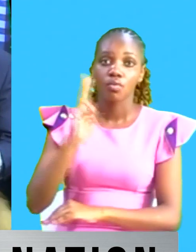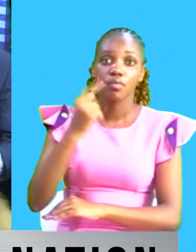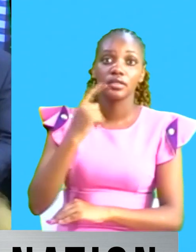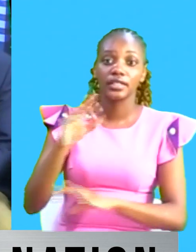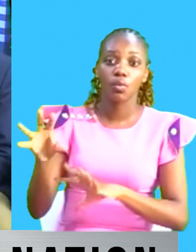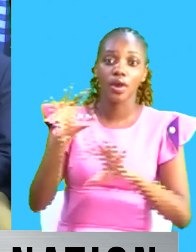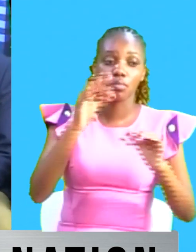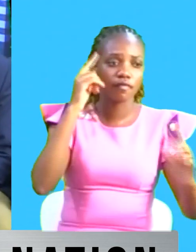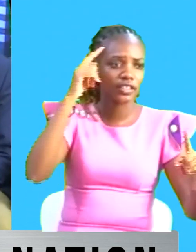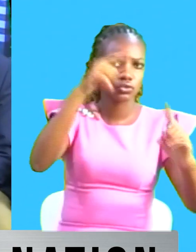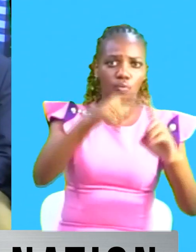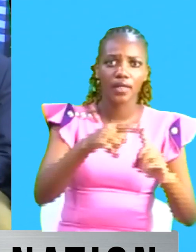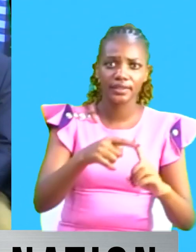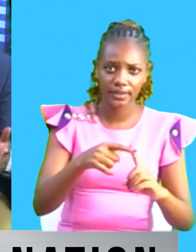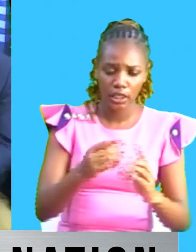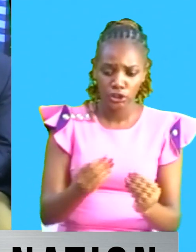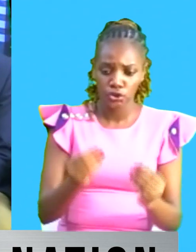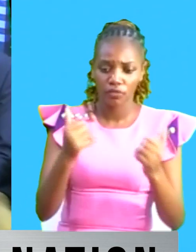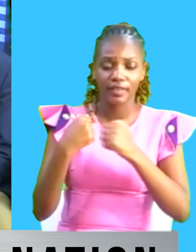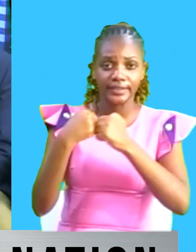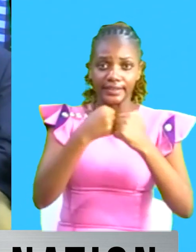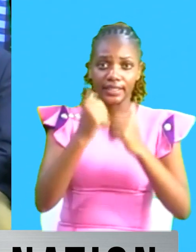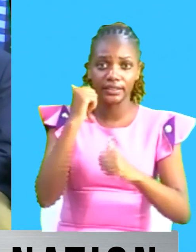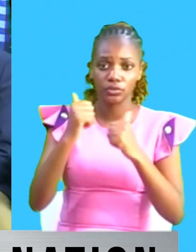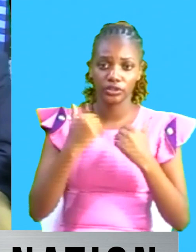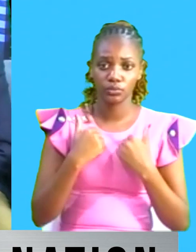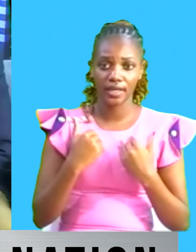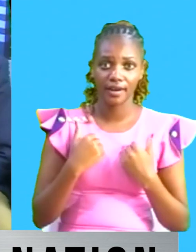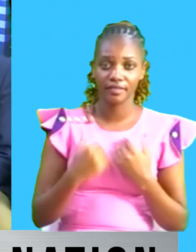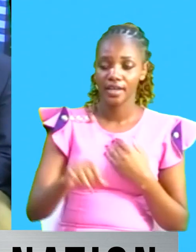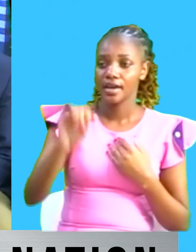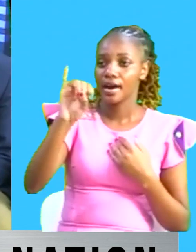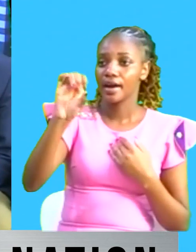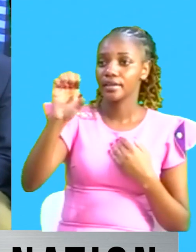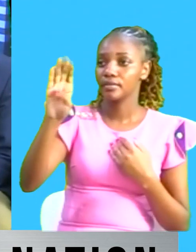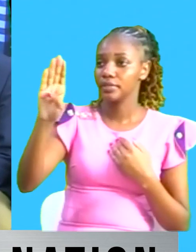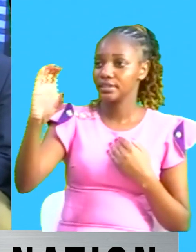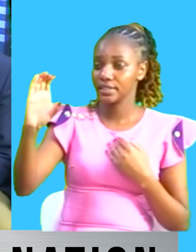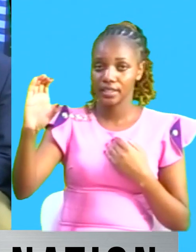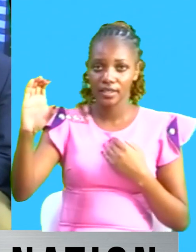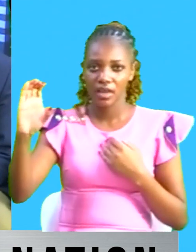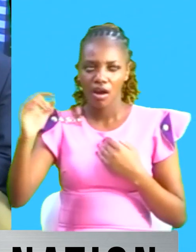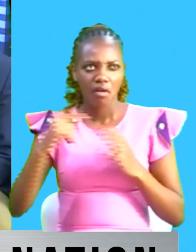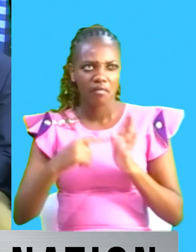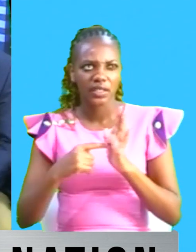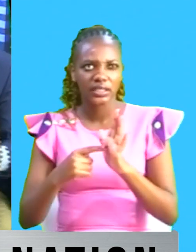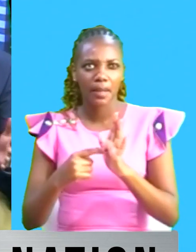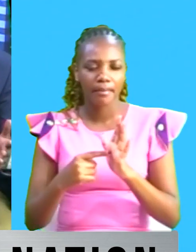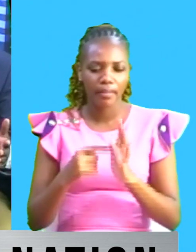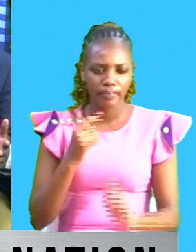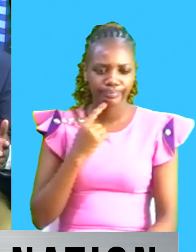now moving towards addressing challenges that we have. IBC, Jonah, for instance, stays